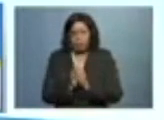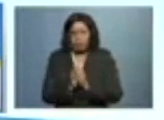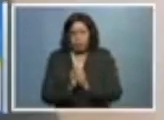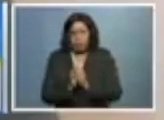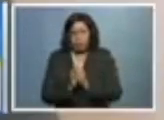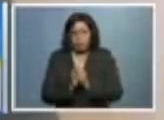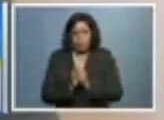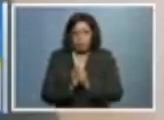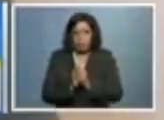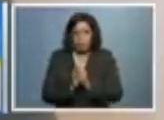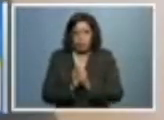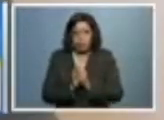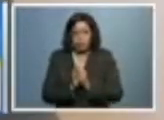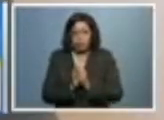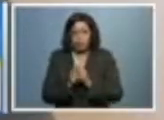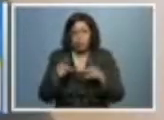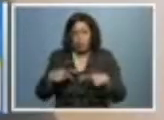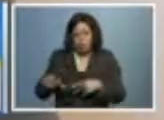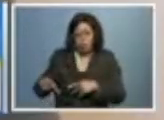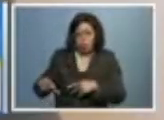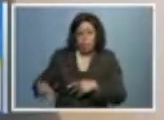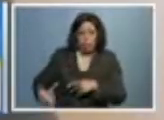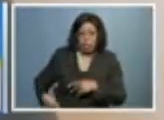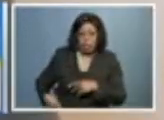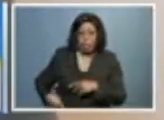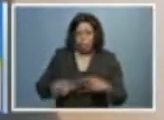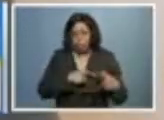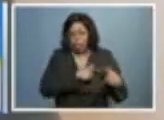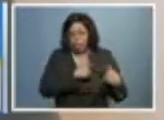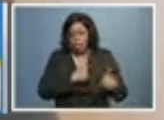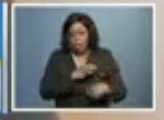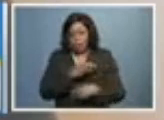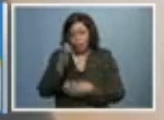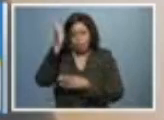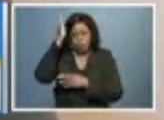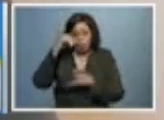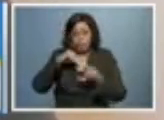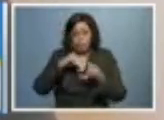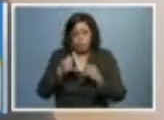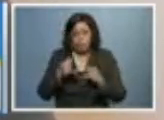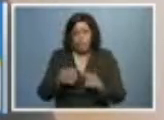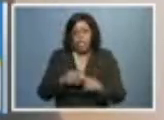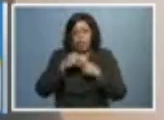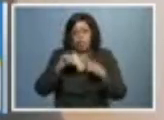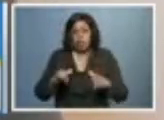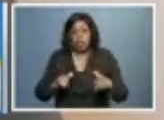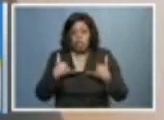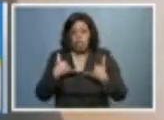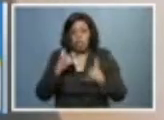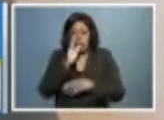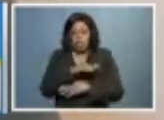awareness. It's kidney failure, heart failures, brain issues, especially with young children.